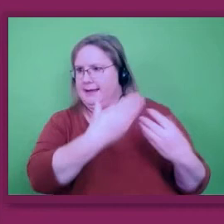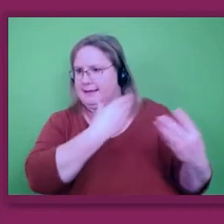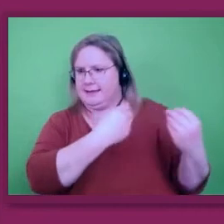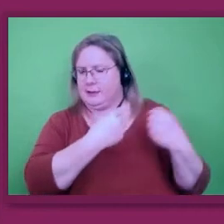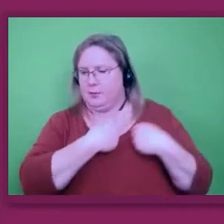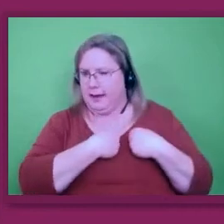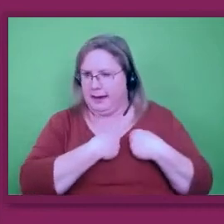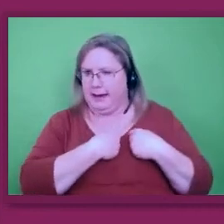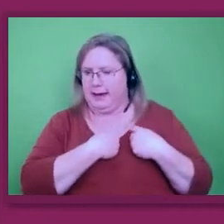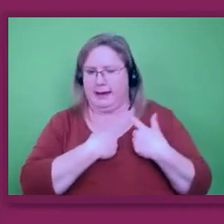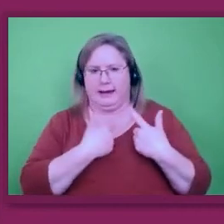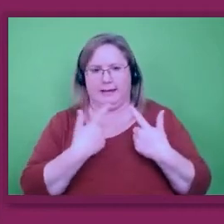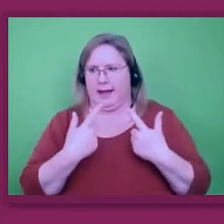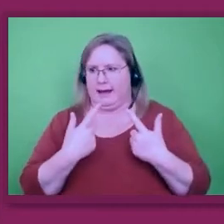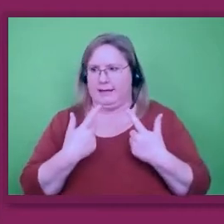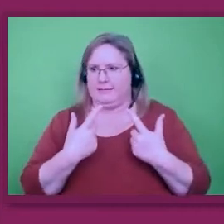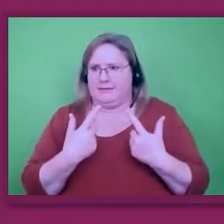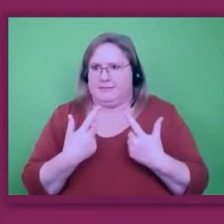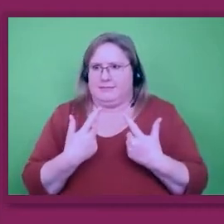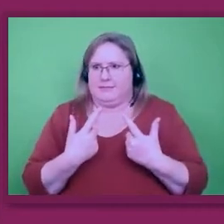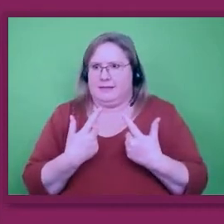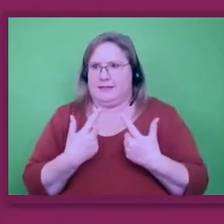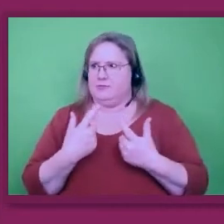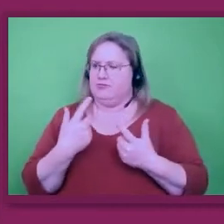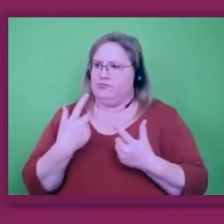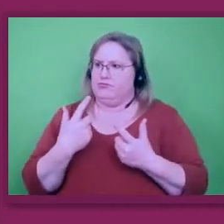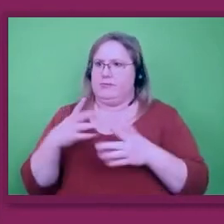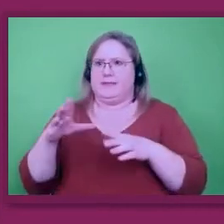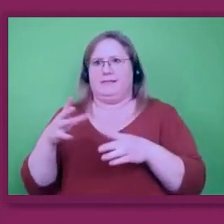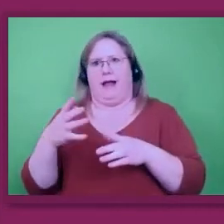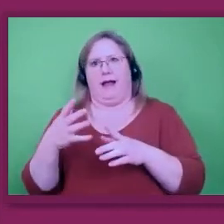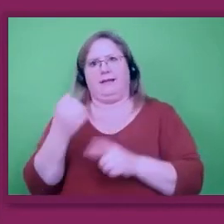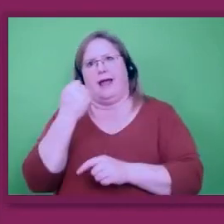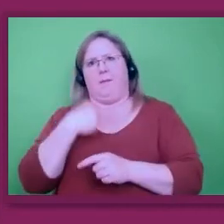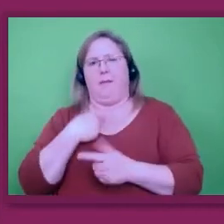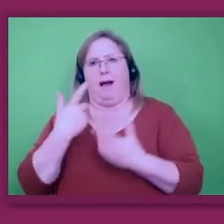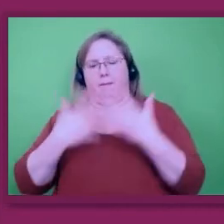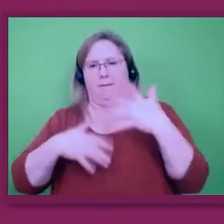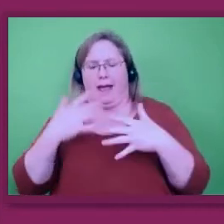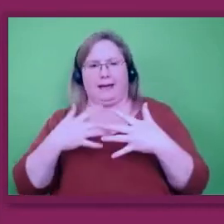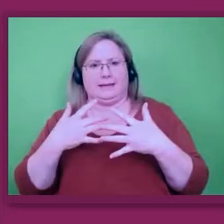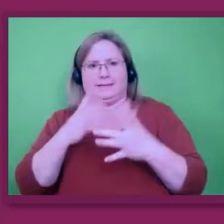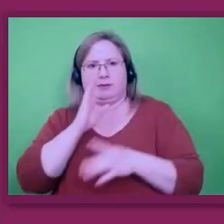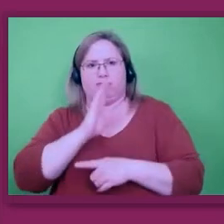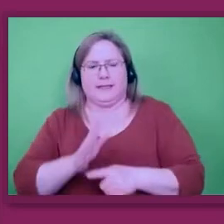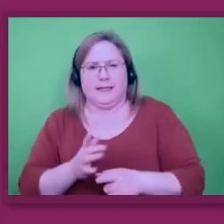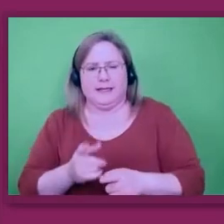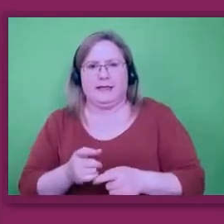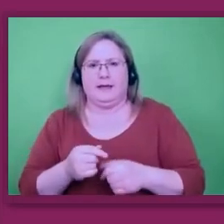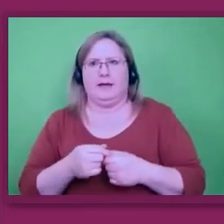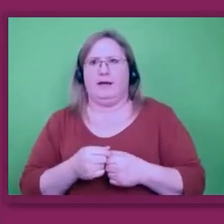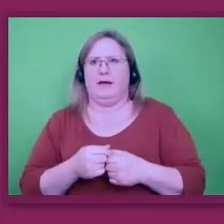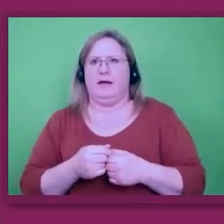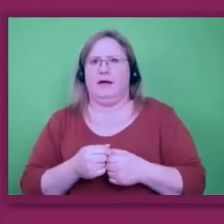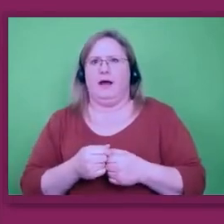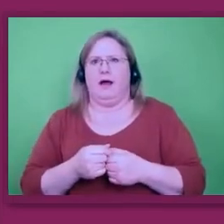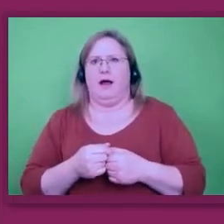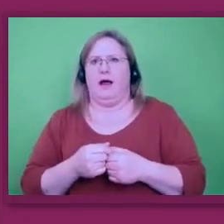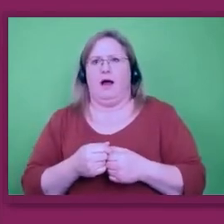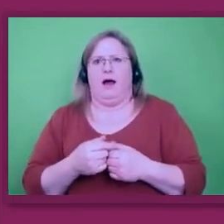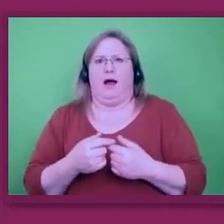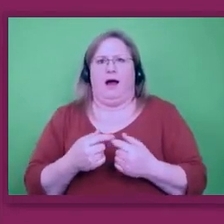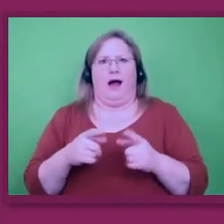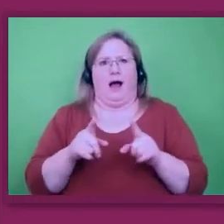seriously, and like I didn't matter. I also run a group called Mums and Tea, and